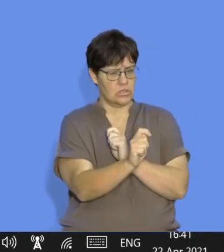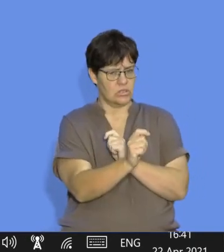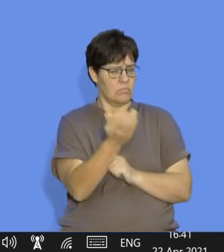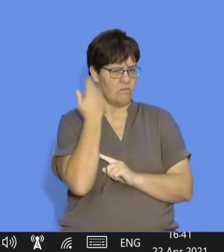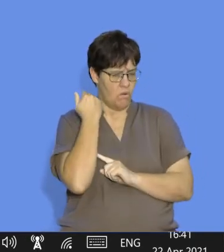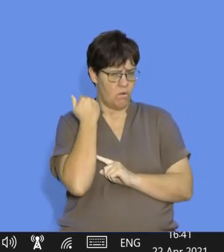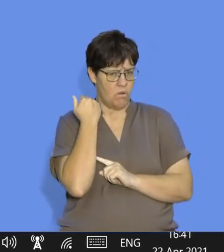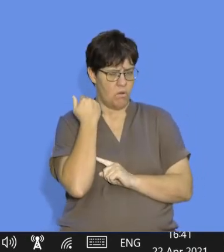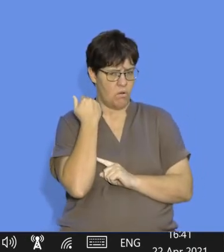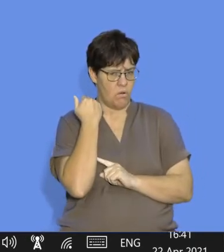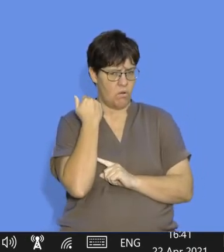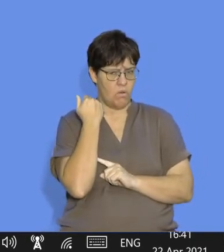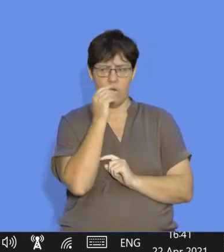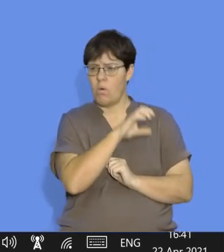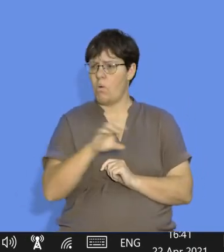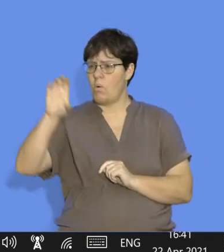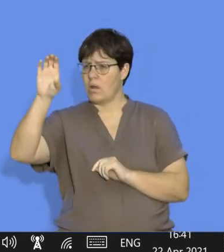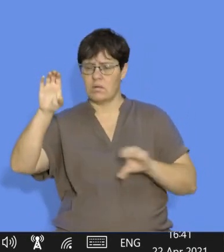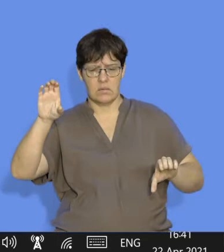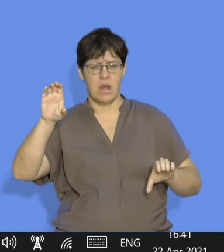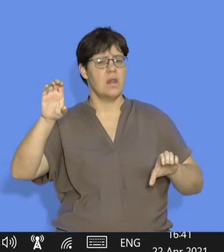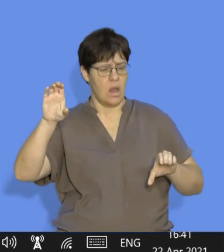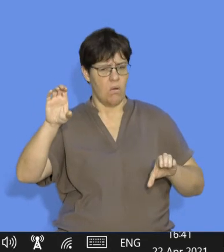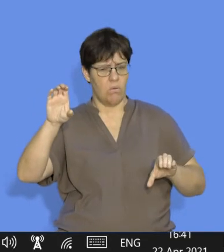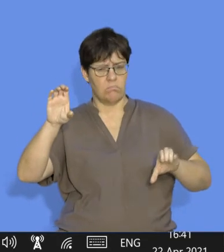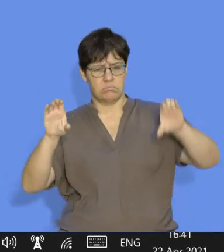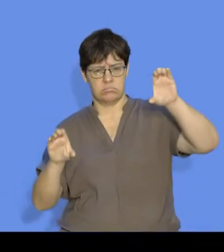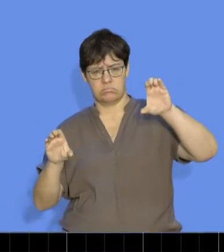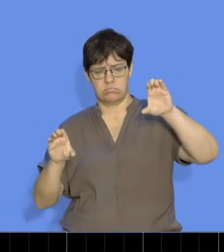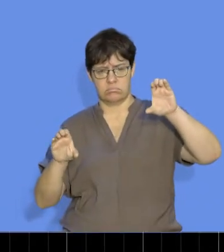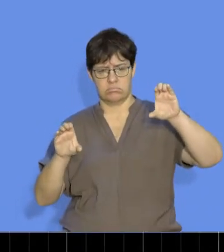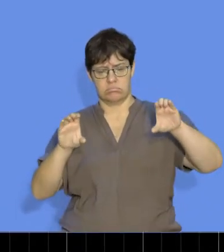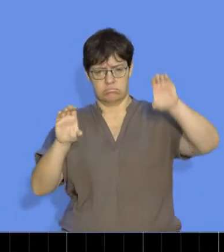in terms of the quadrants. It is now in the